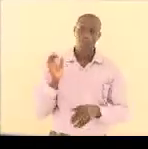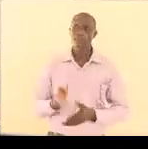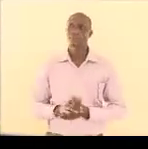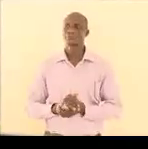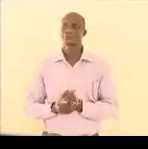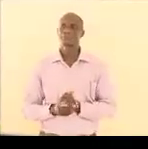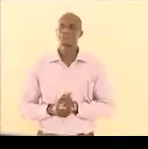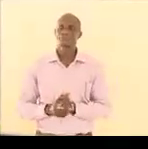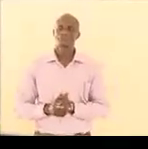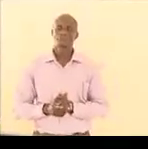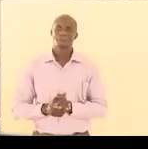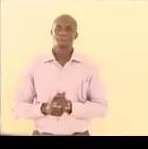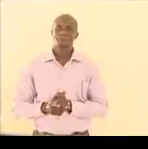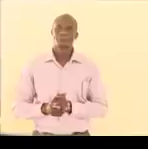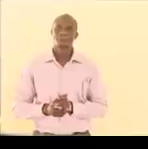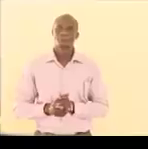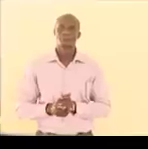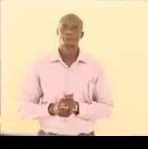affected.